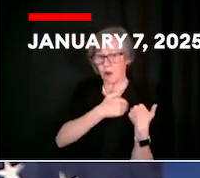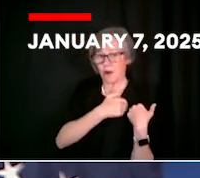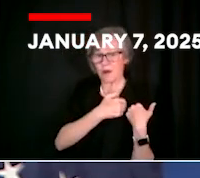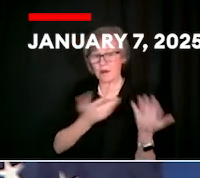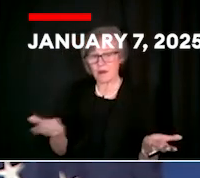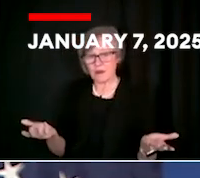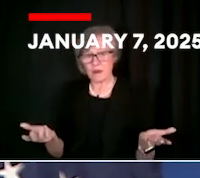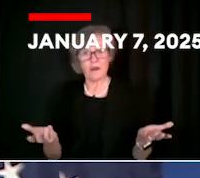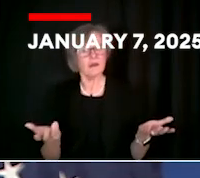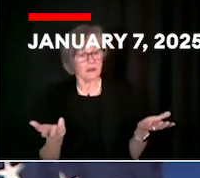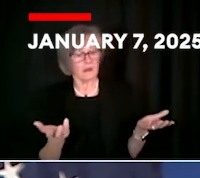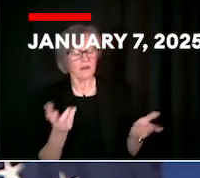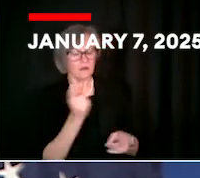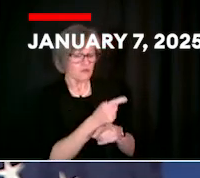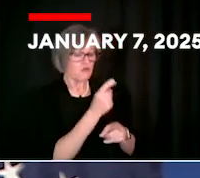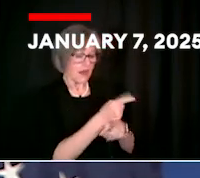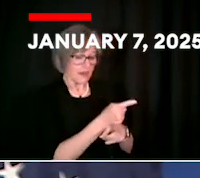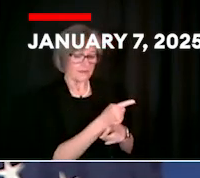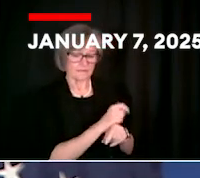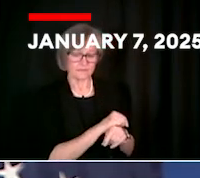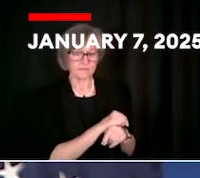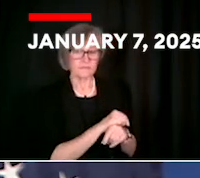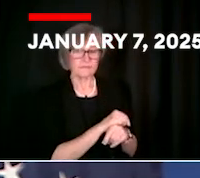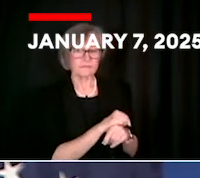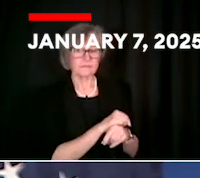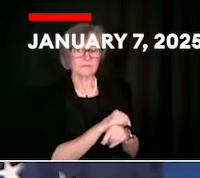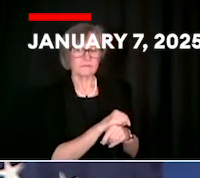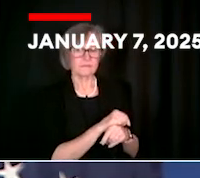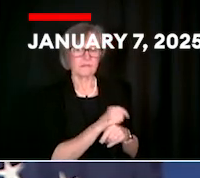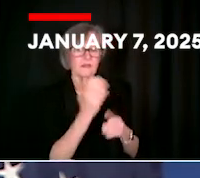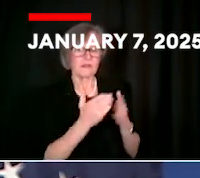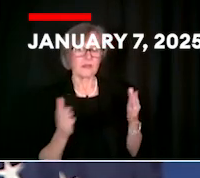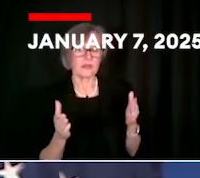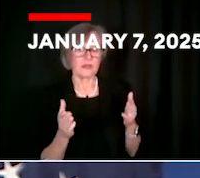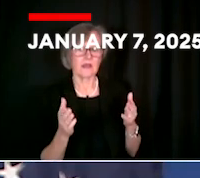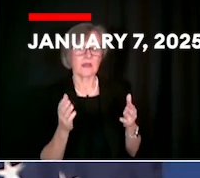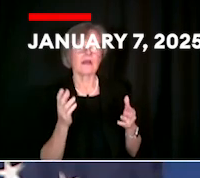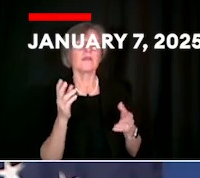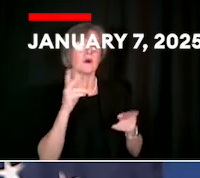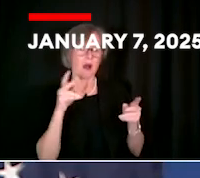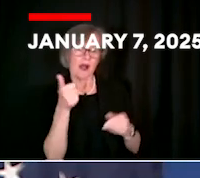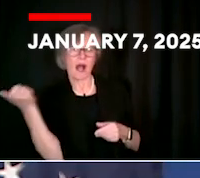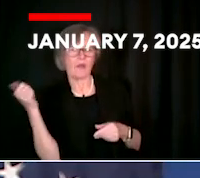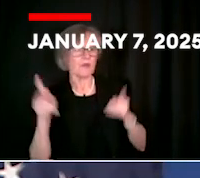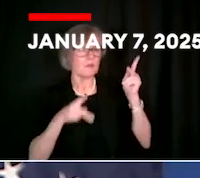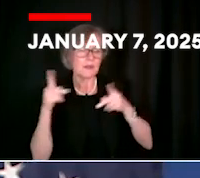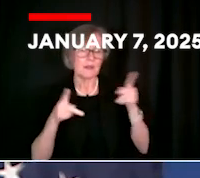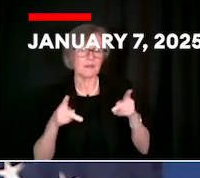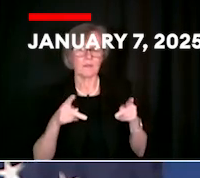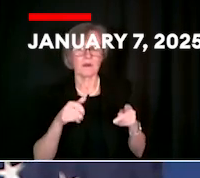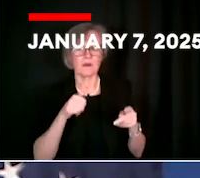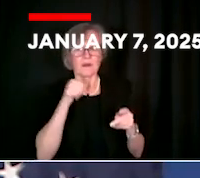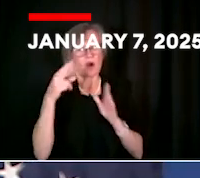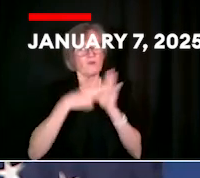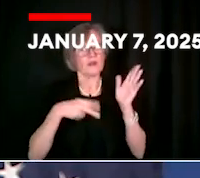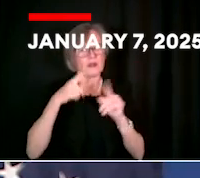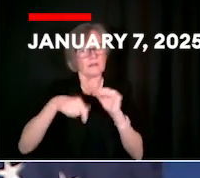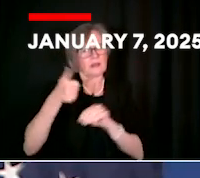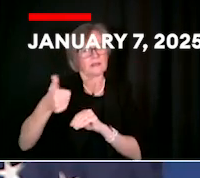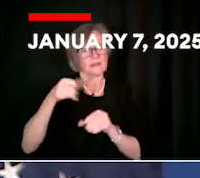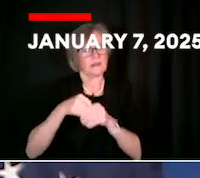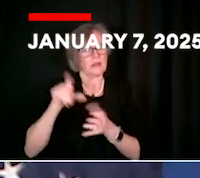know, and you're right. But the thing is, those other people don't read about themselves in the papers every